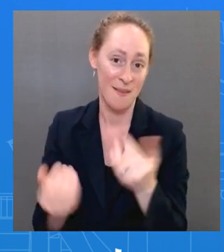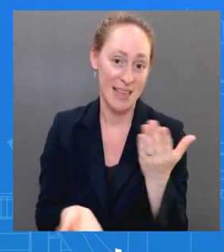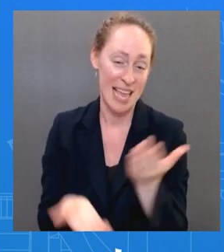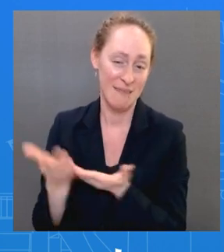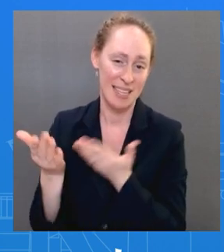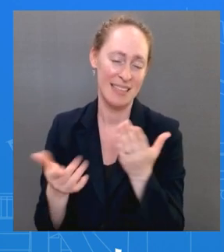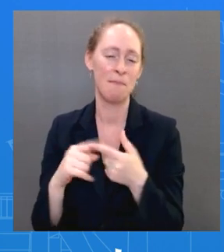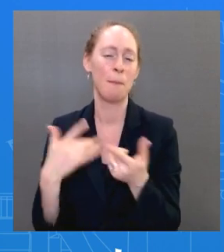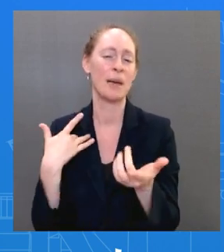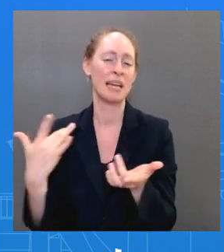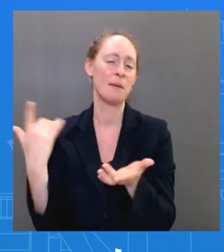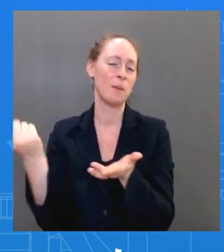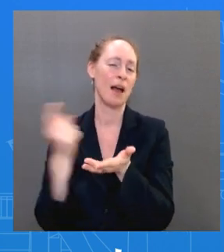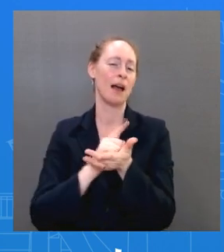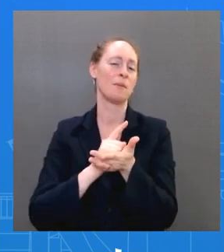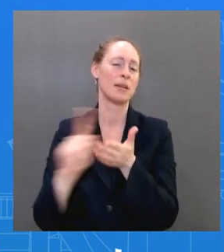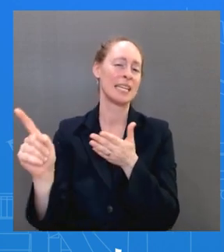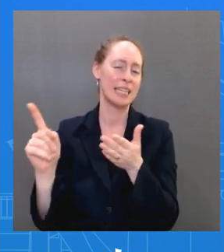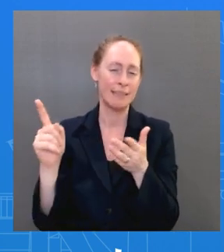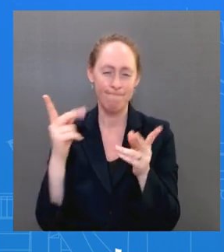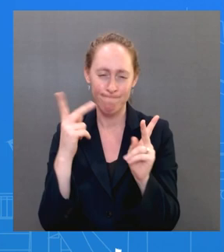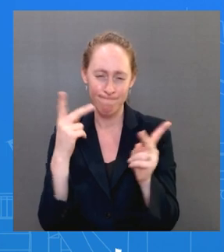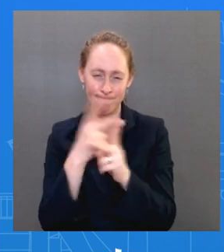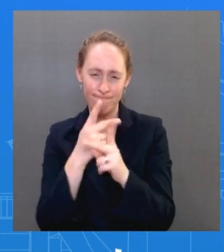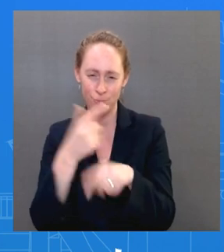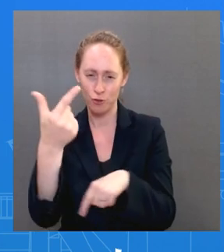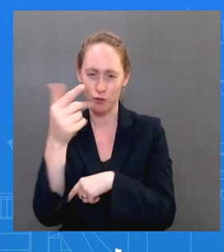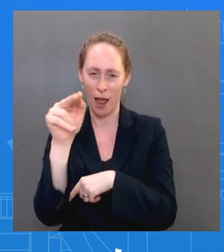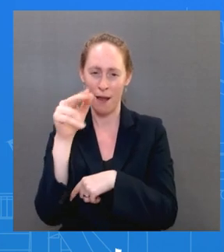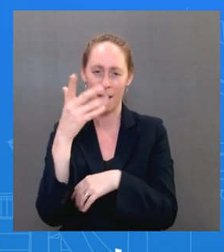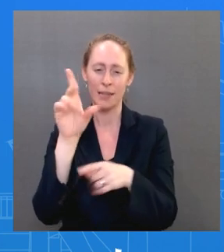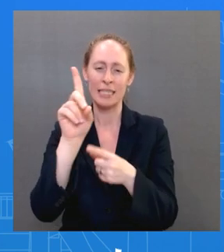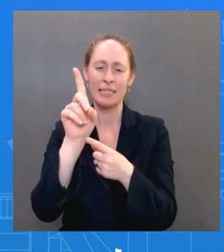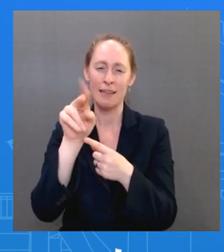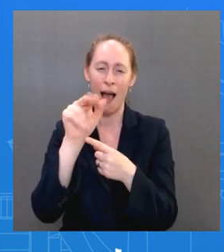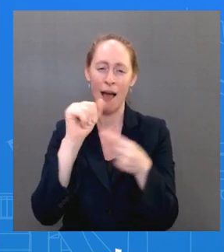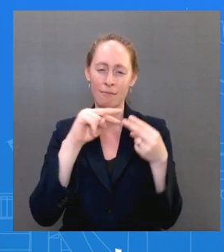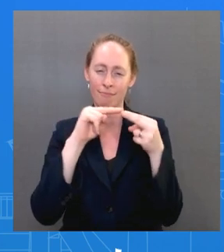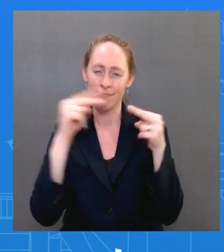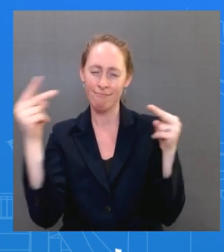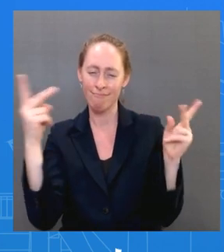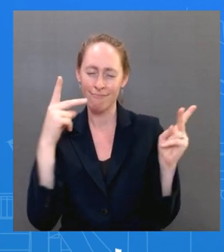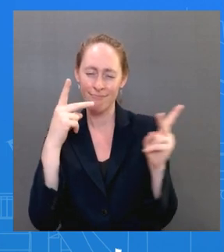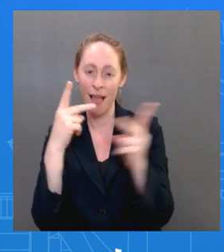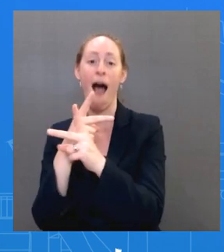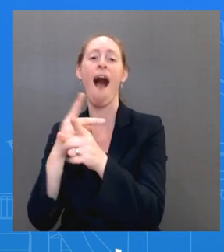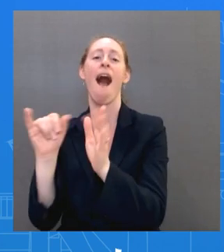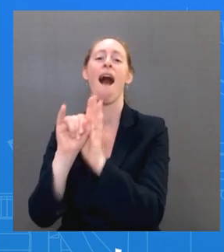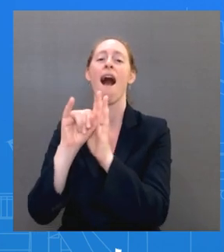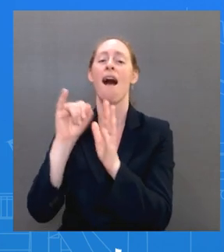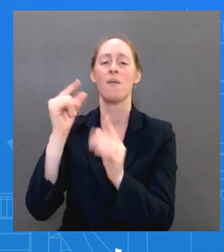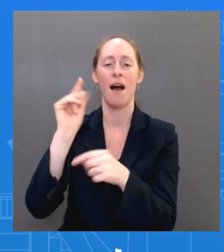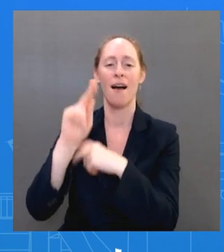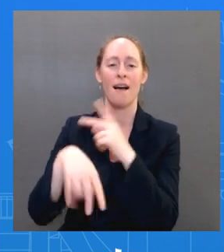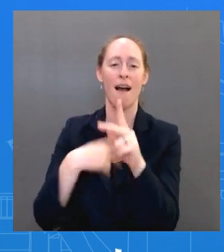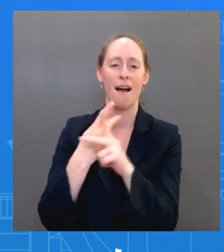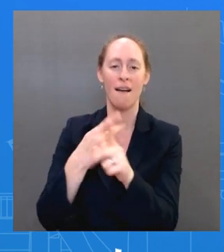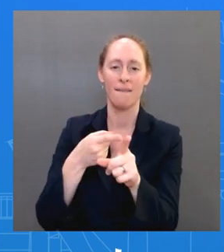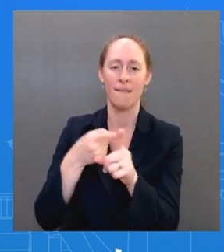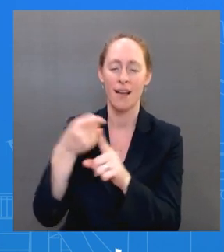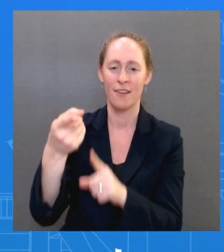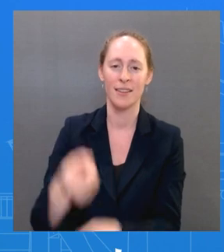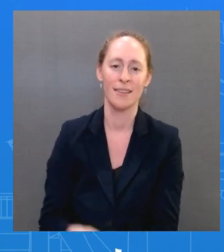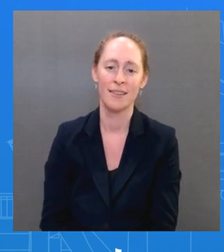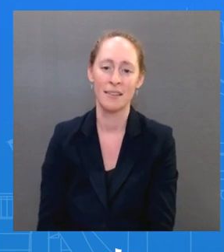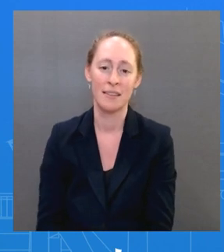But this is going to, you know, they're going to sort of prioritize getting this sequence. So I don't actually have a date and a time that I'm expecting it. My assumption is